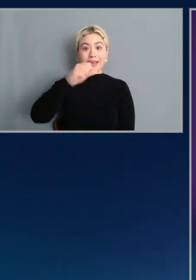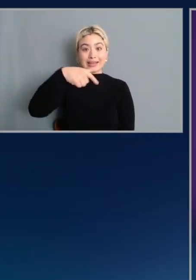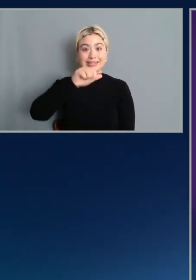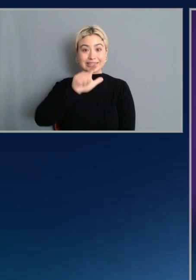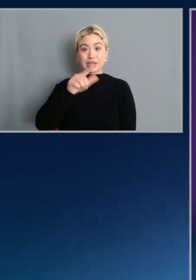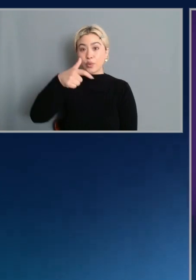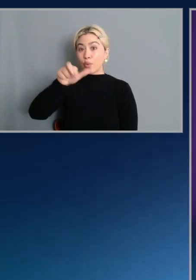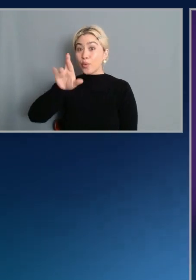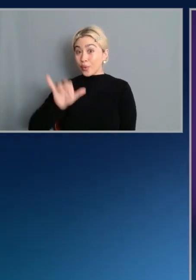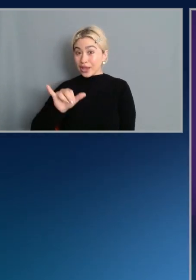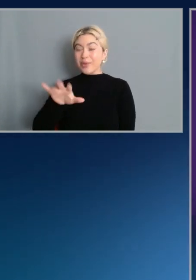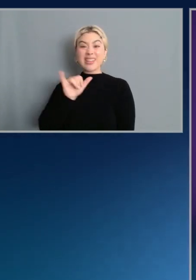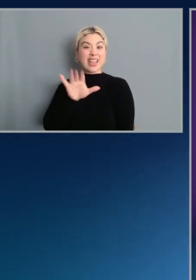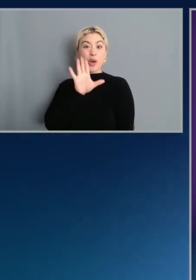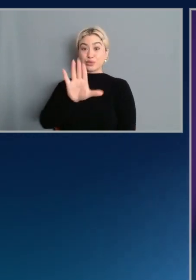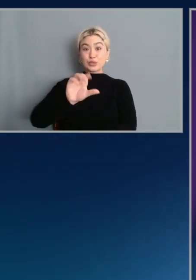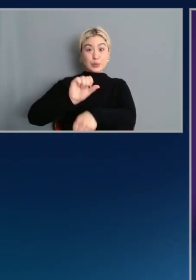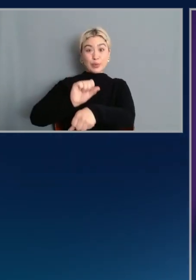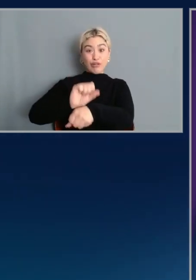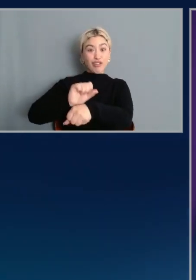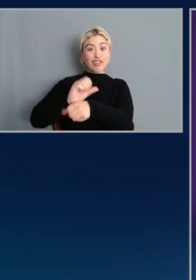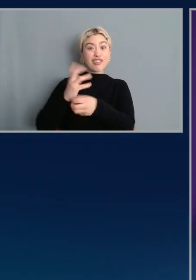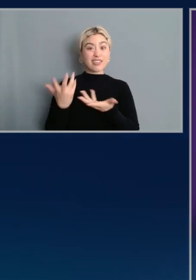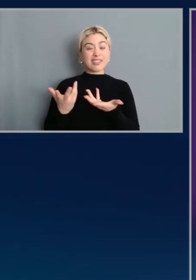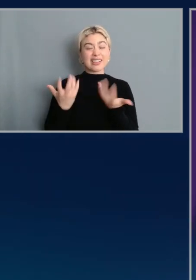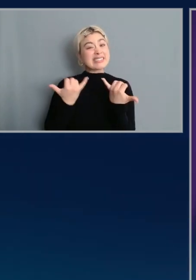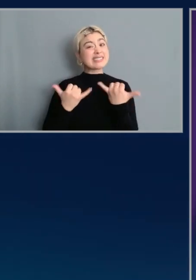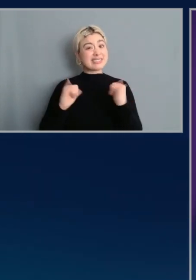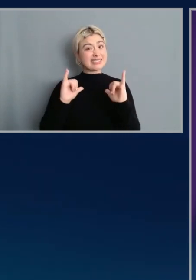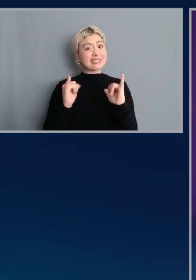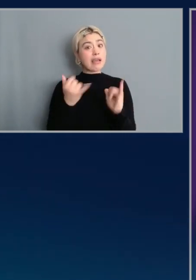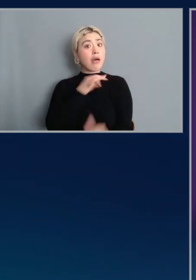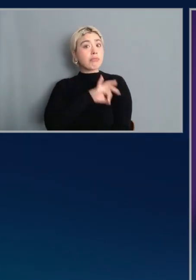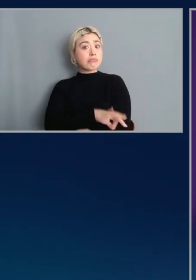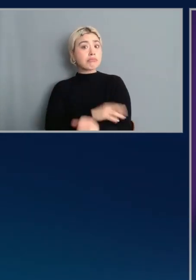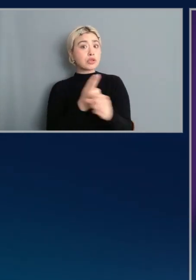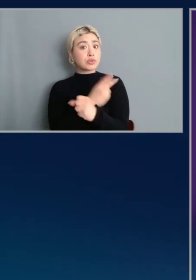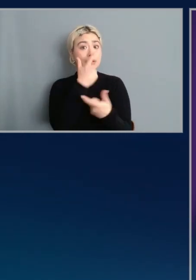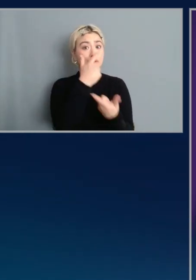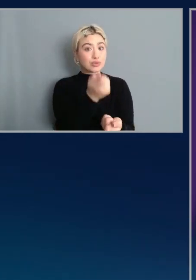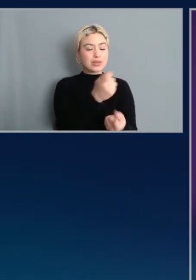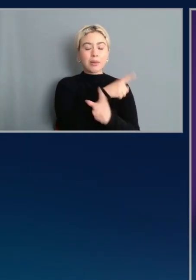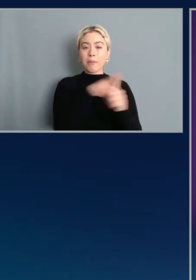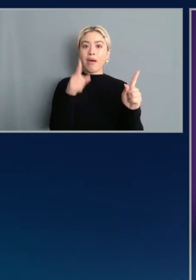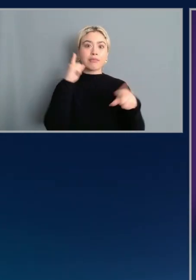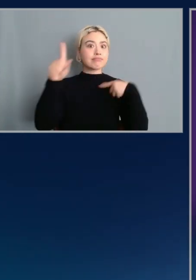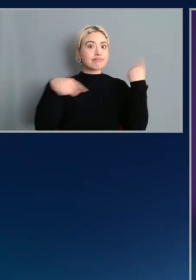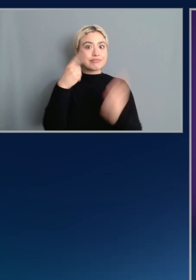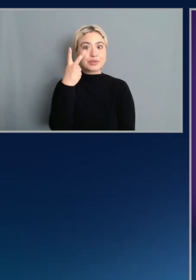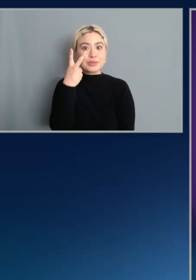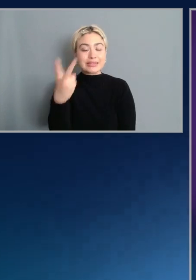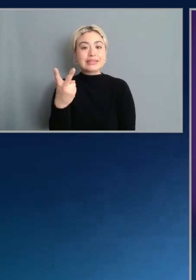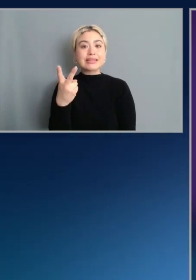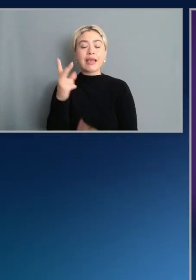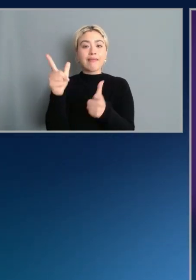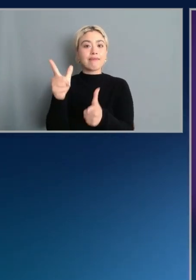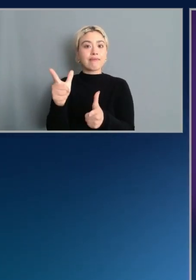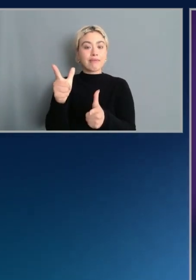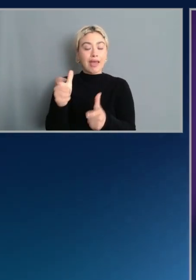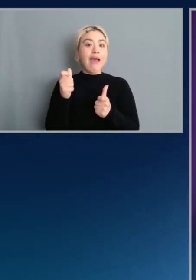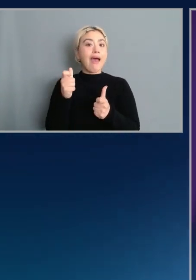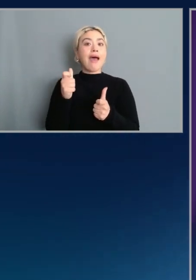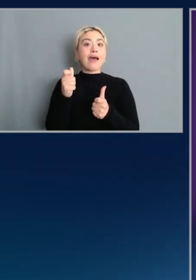Yeah. That was your work. And I mean, it's still useful and interesting, but it's wild to see, how quickly